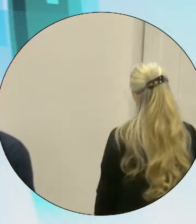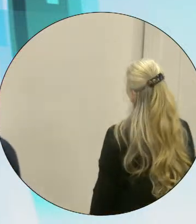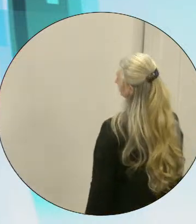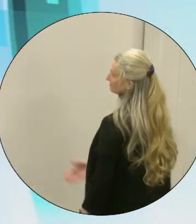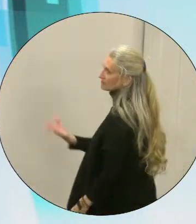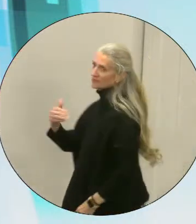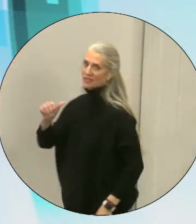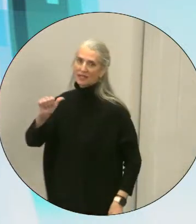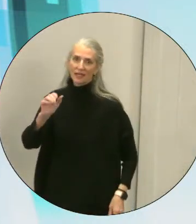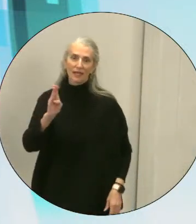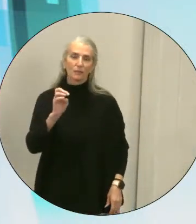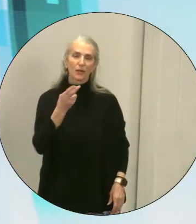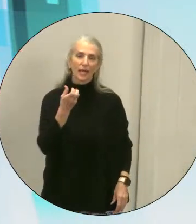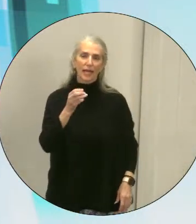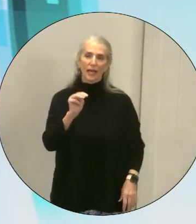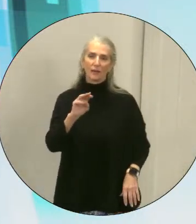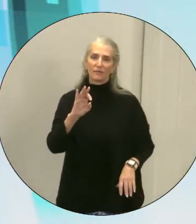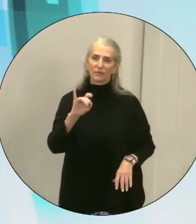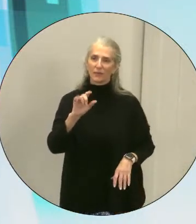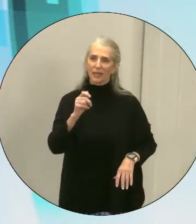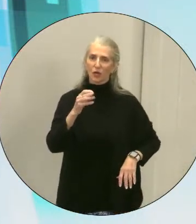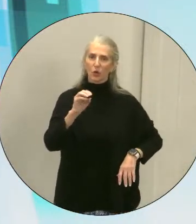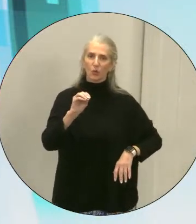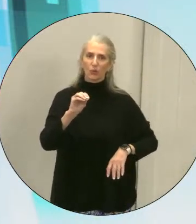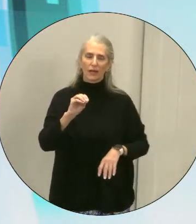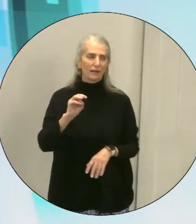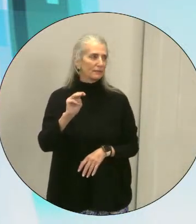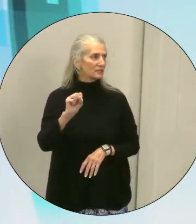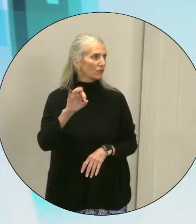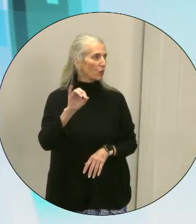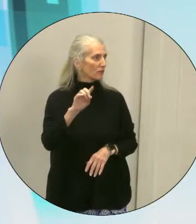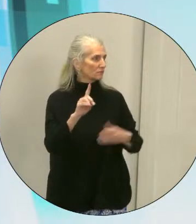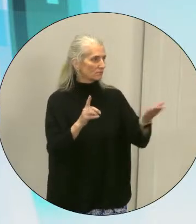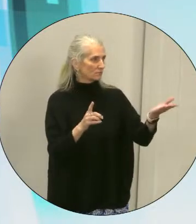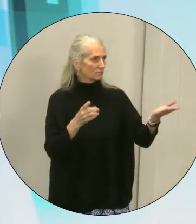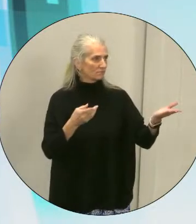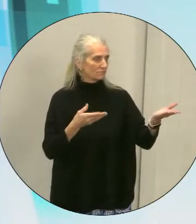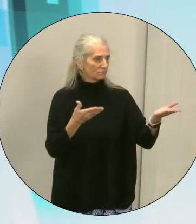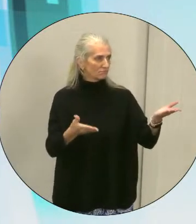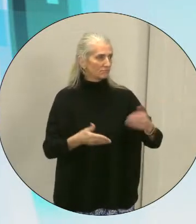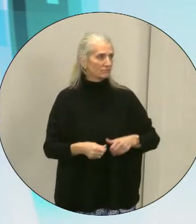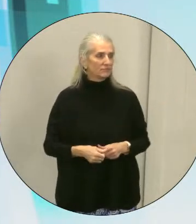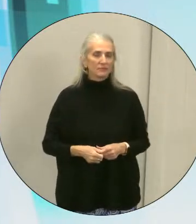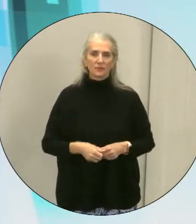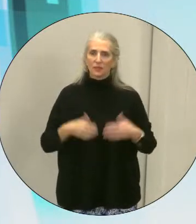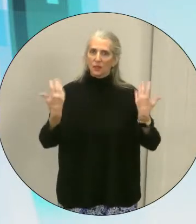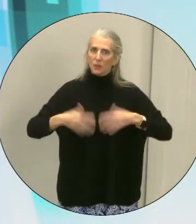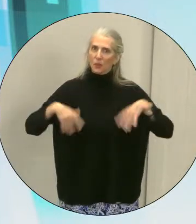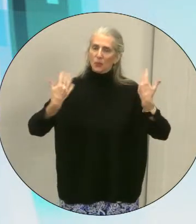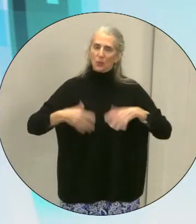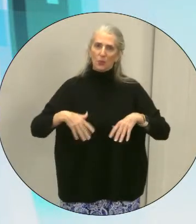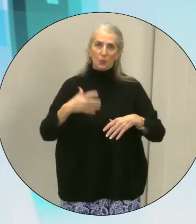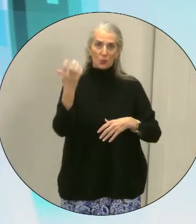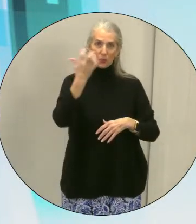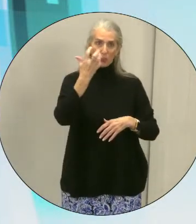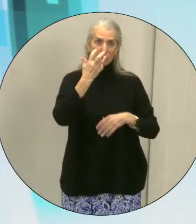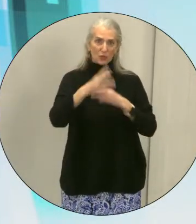Camejo. Ms. Ford, please proceed. Oh, what a world, what a world.